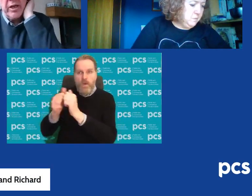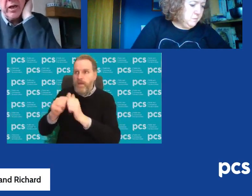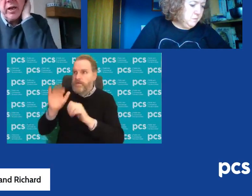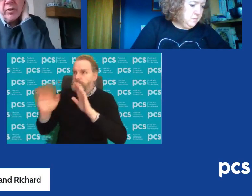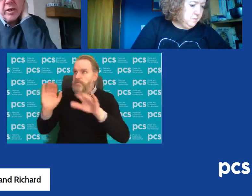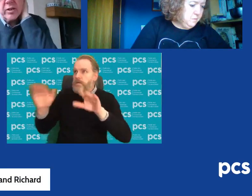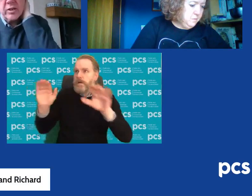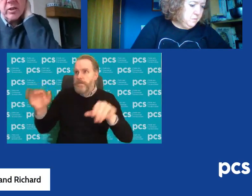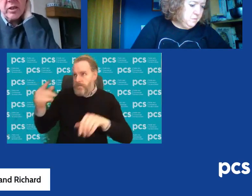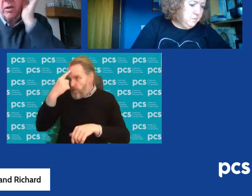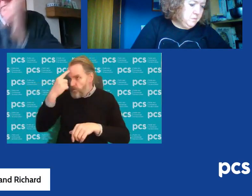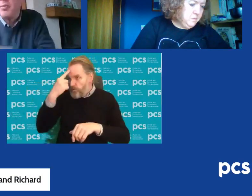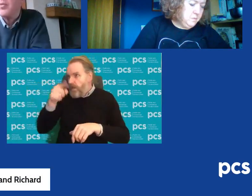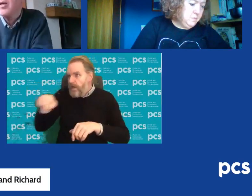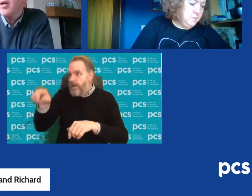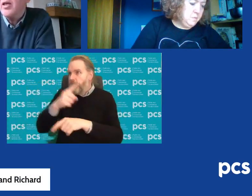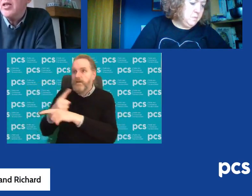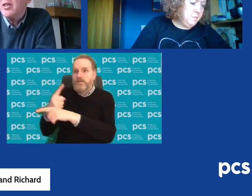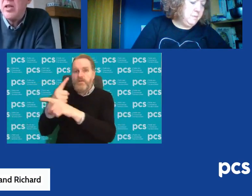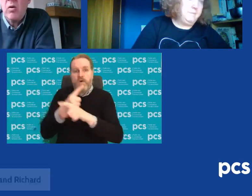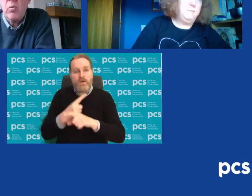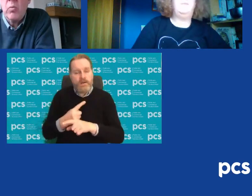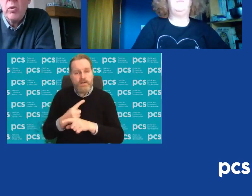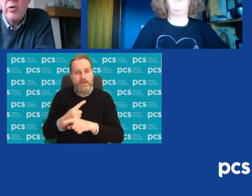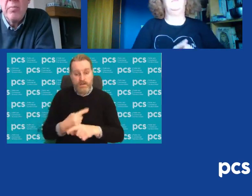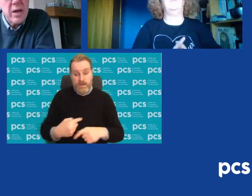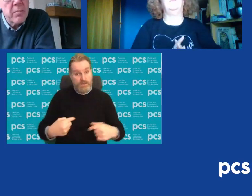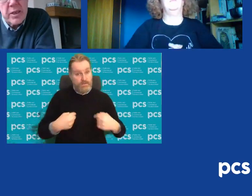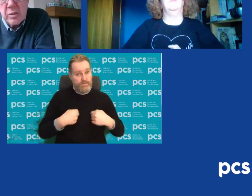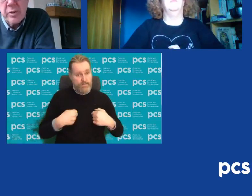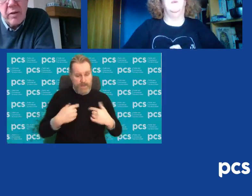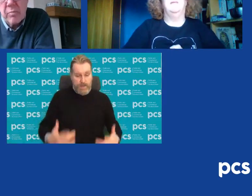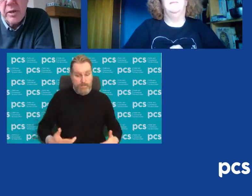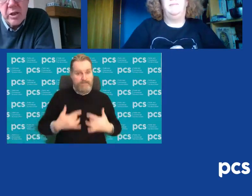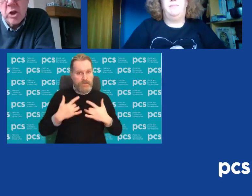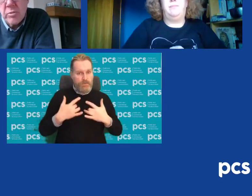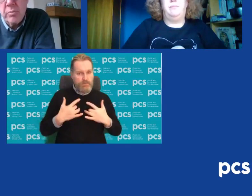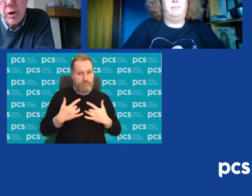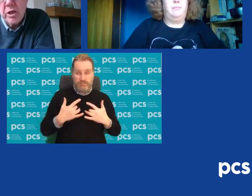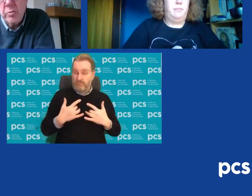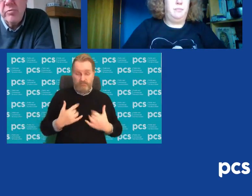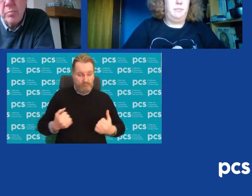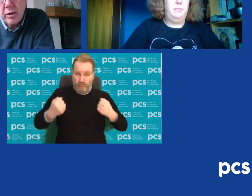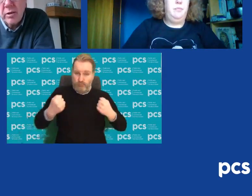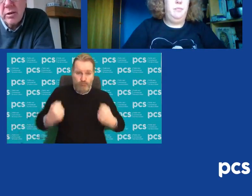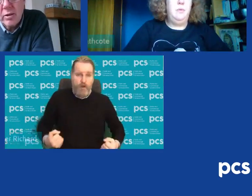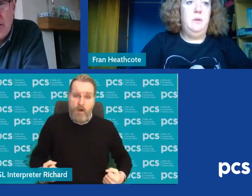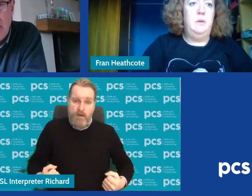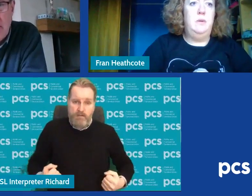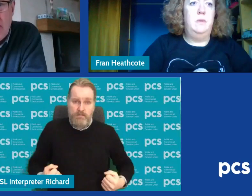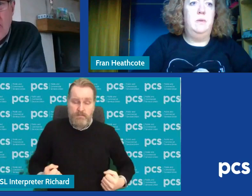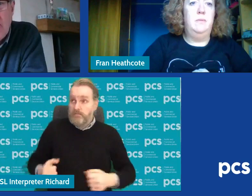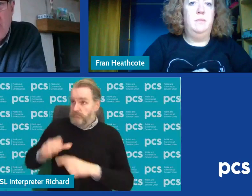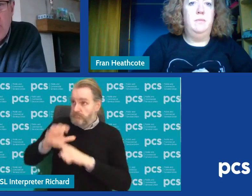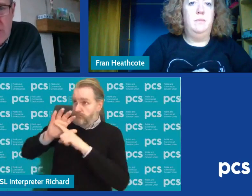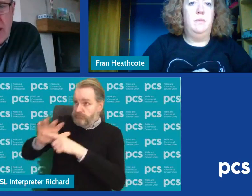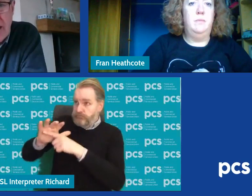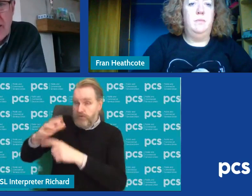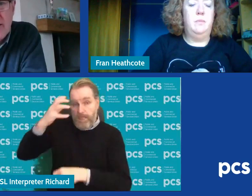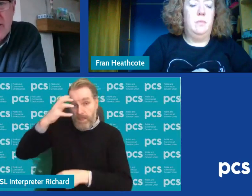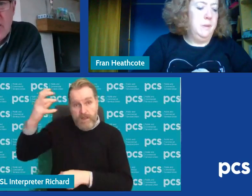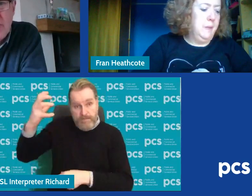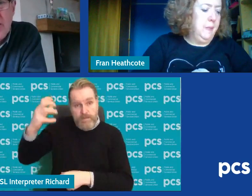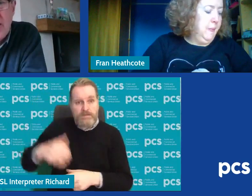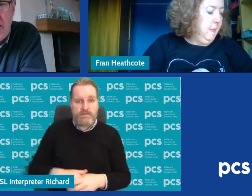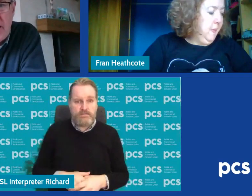say, really, I think, to sum up, is we're in a better place than we've ever been in terms of the pressure we've built. This